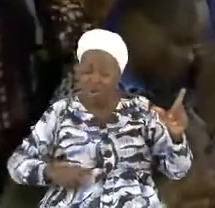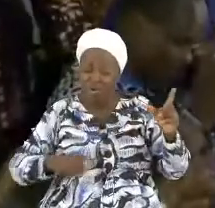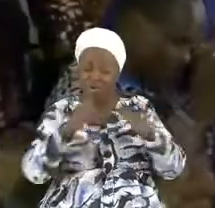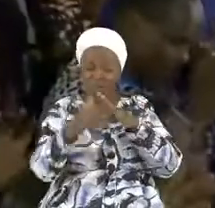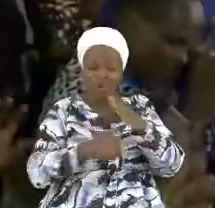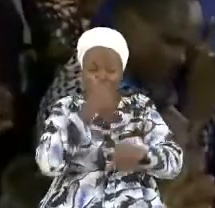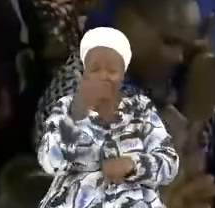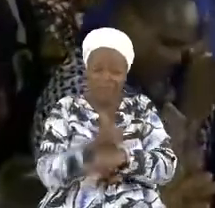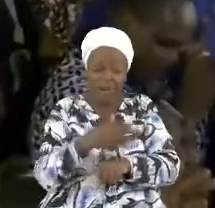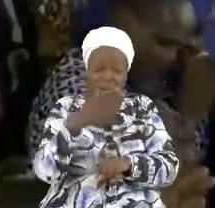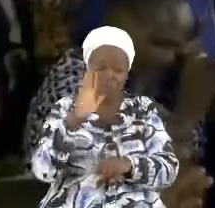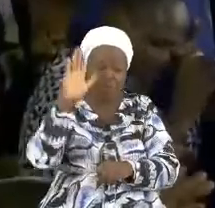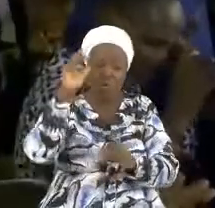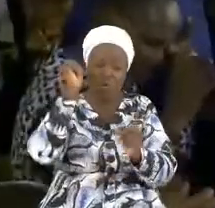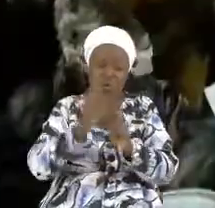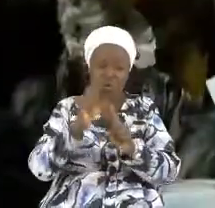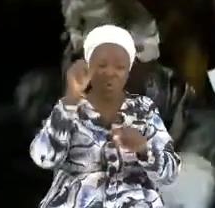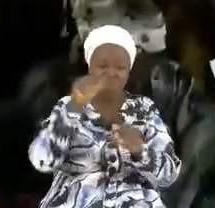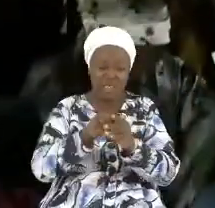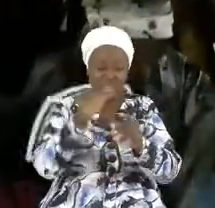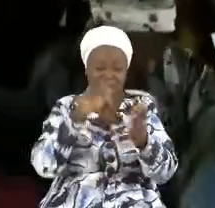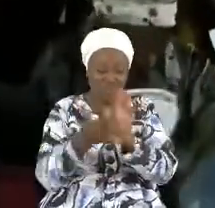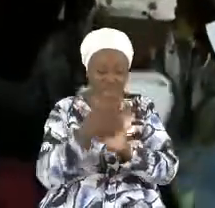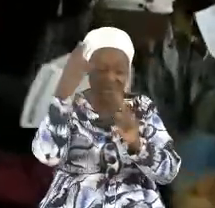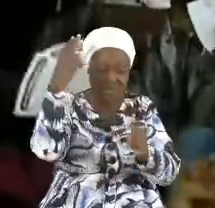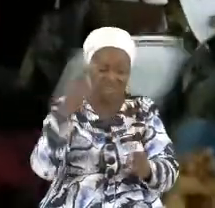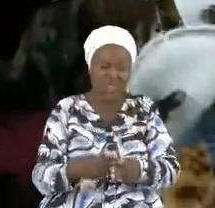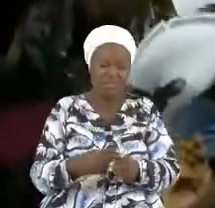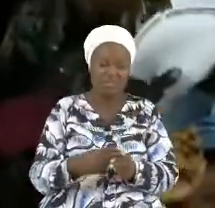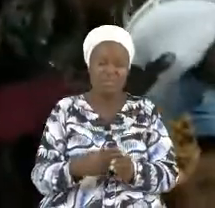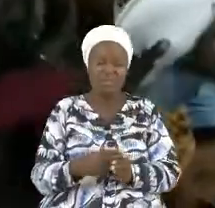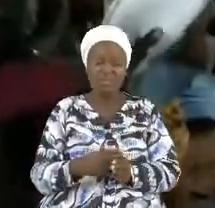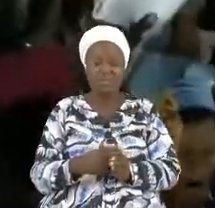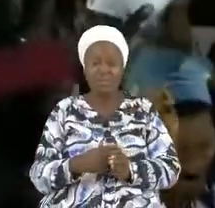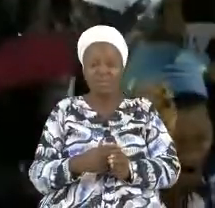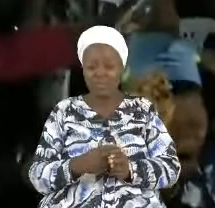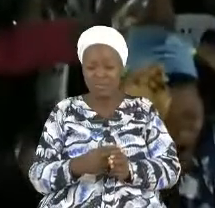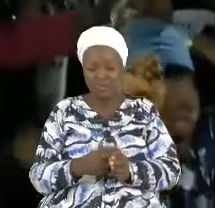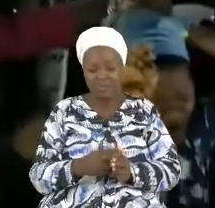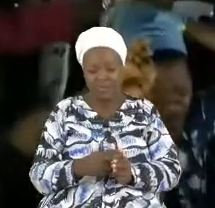word in Jesus' name.